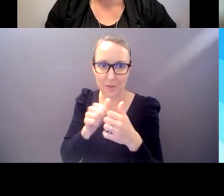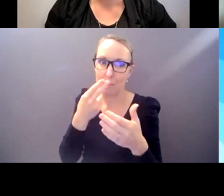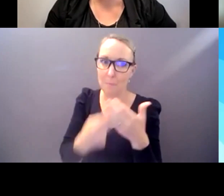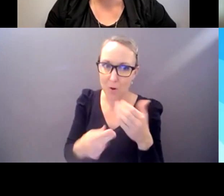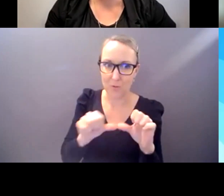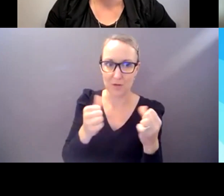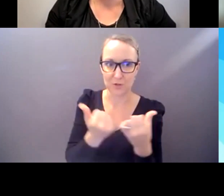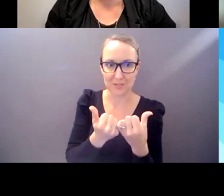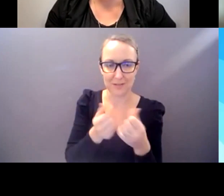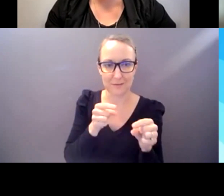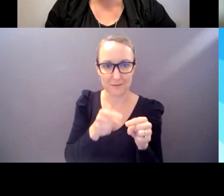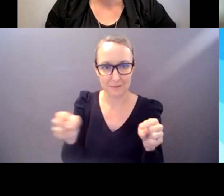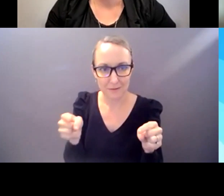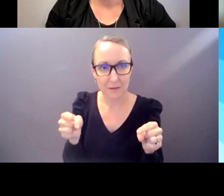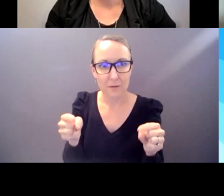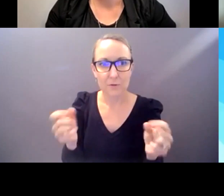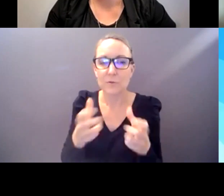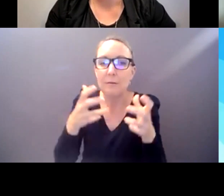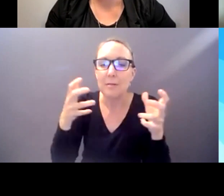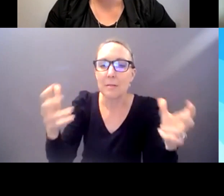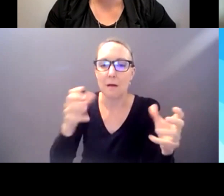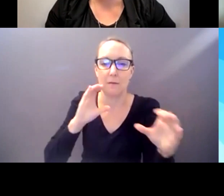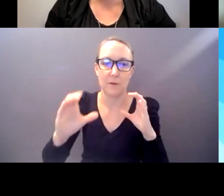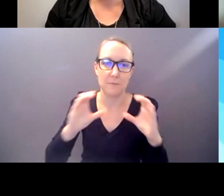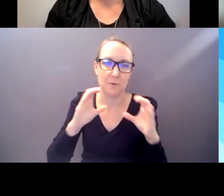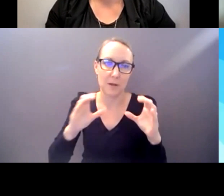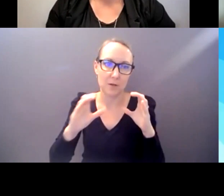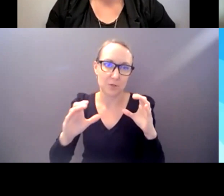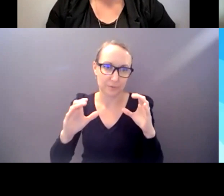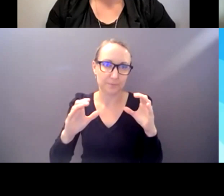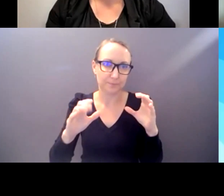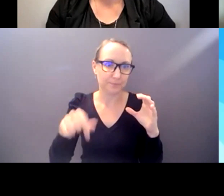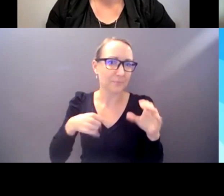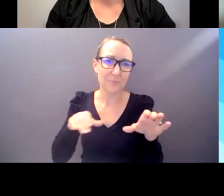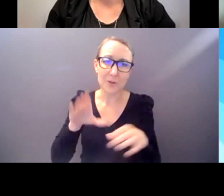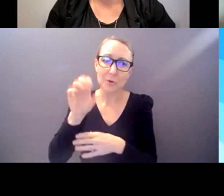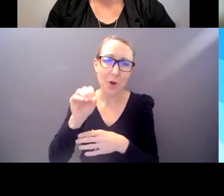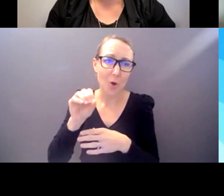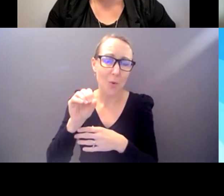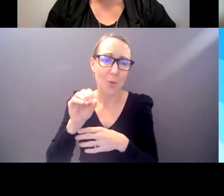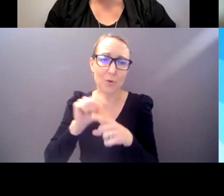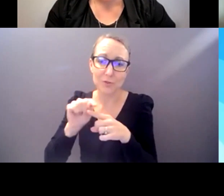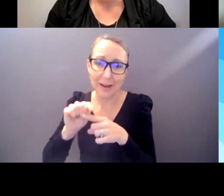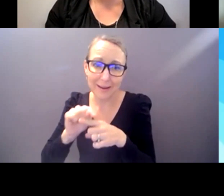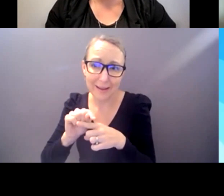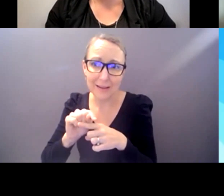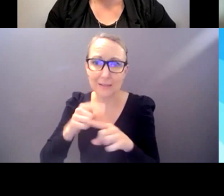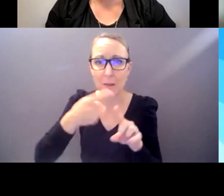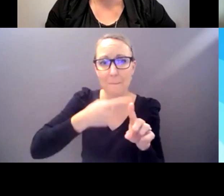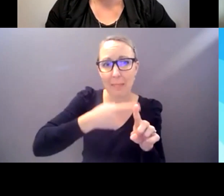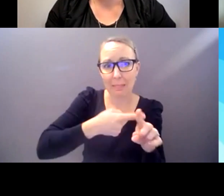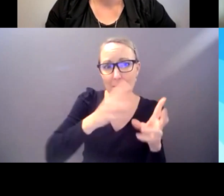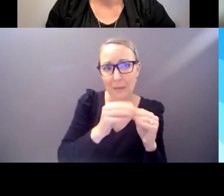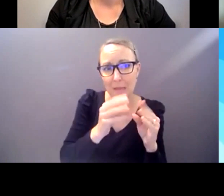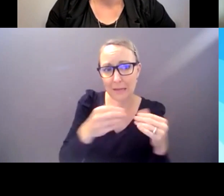so there is a lot of communication. We do co-trainings. There's monthly meetings